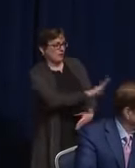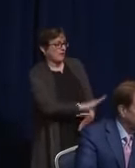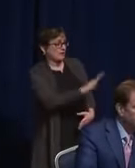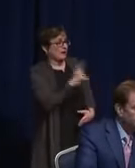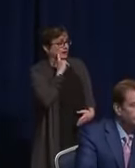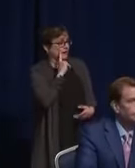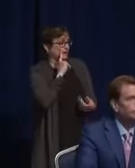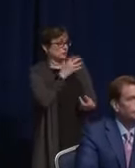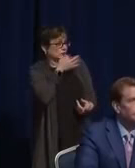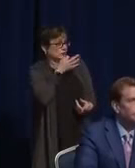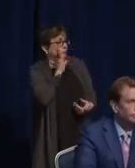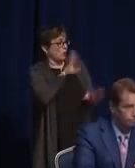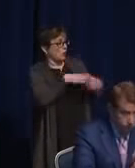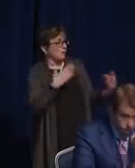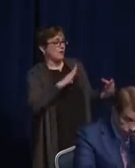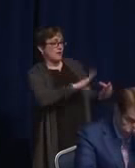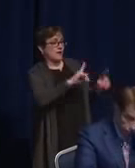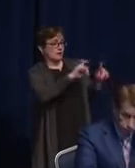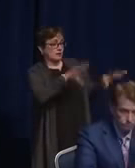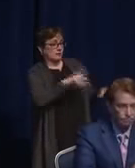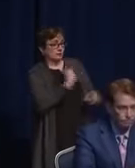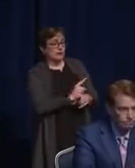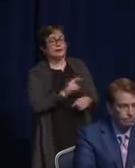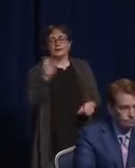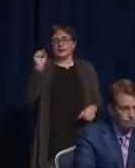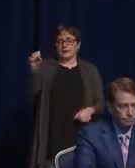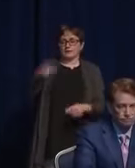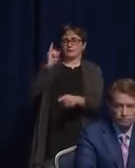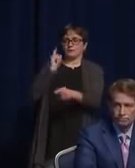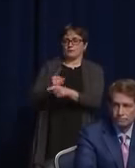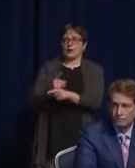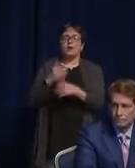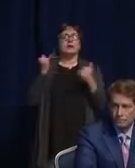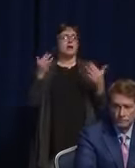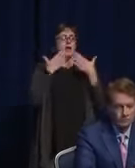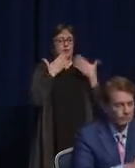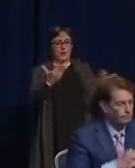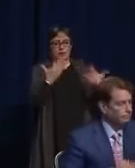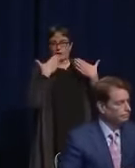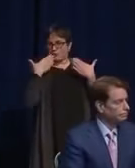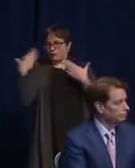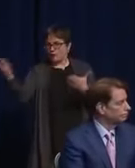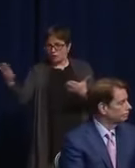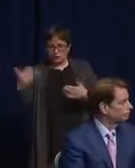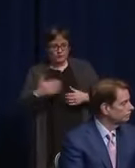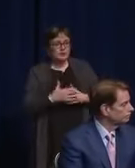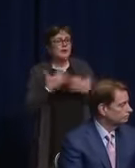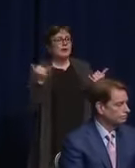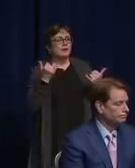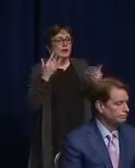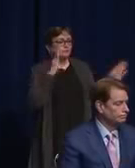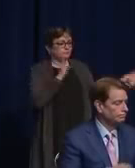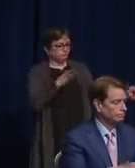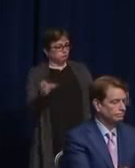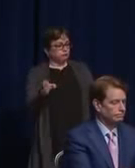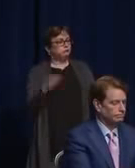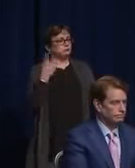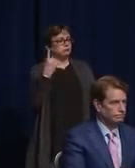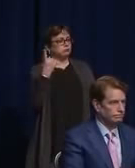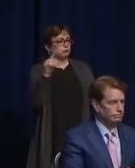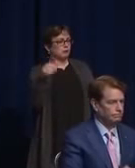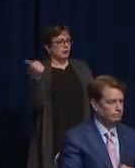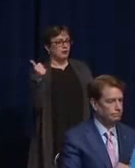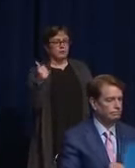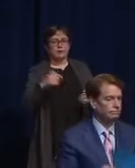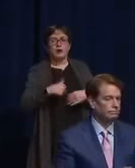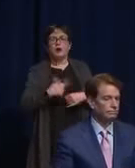Fantastic. Thank you all. And Bob, thank you again. We're going to switch gears mightily for a second. I want to applaud